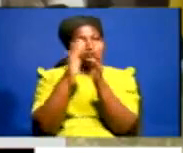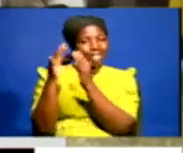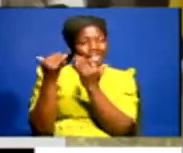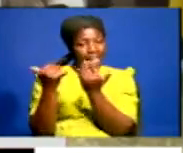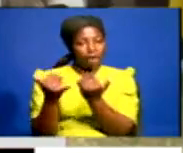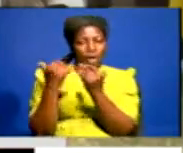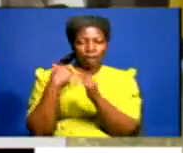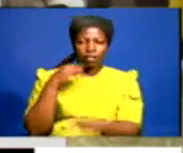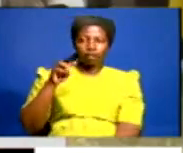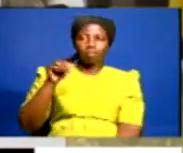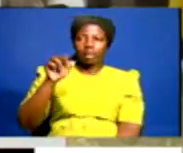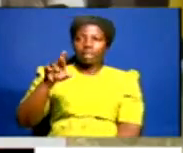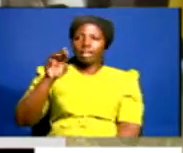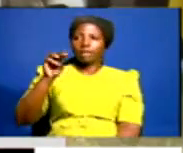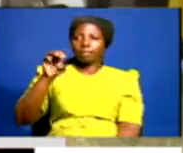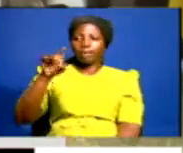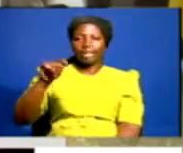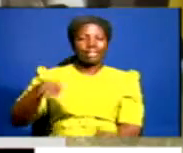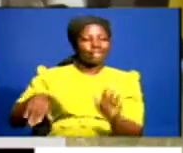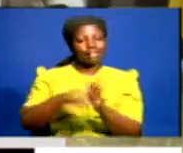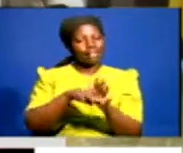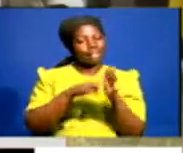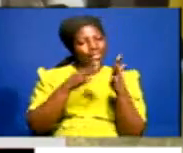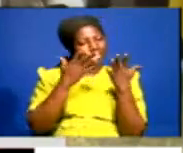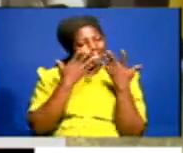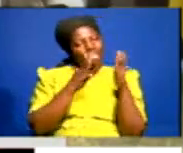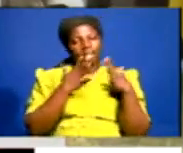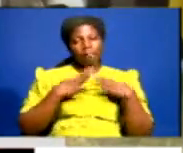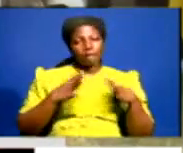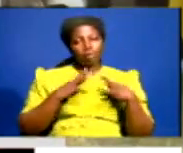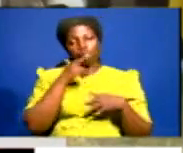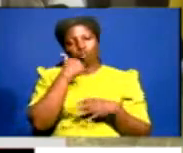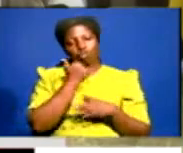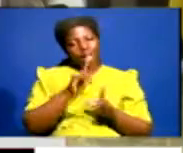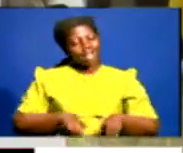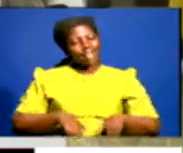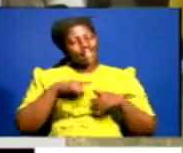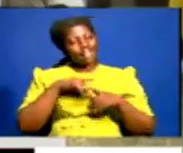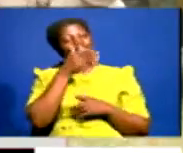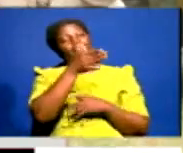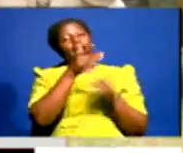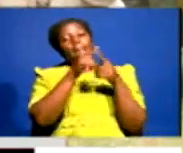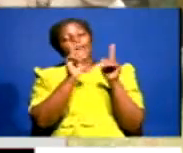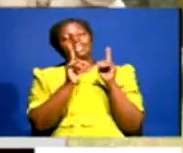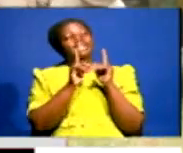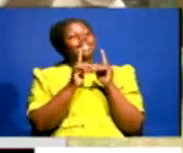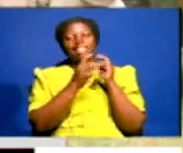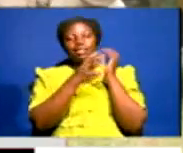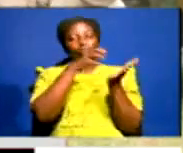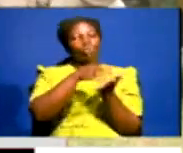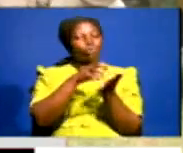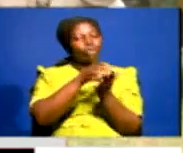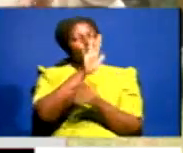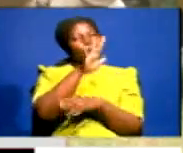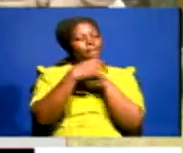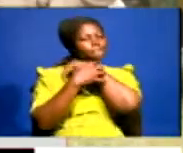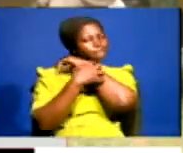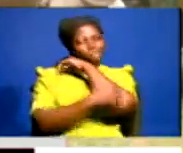wale walifukuzwa katika misitu hii wanakaa hapa hali ya kichochole. So miti ambazo